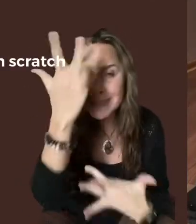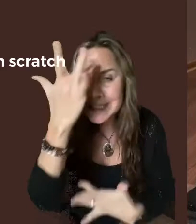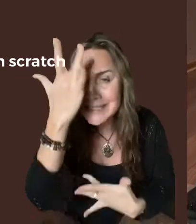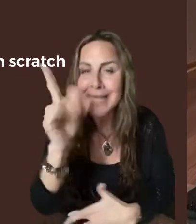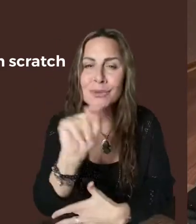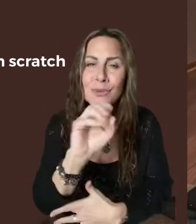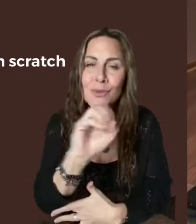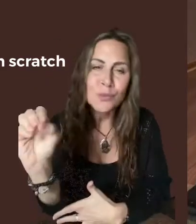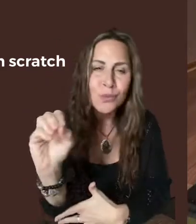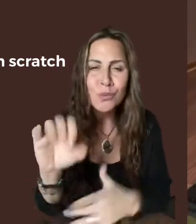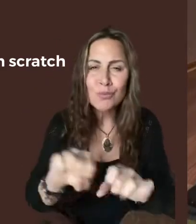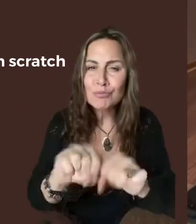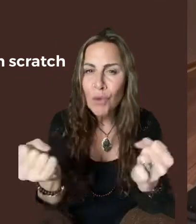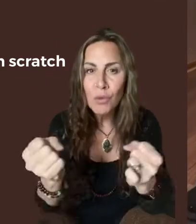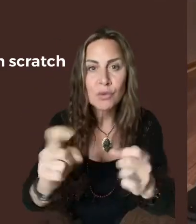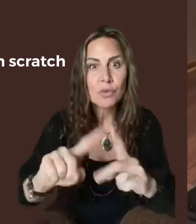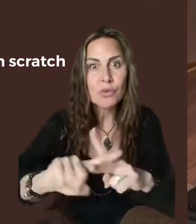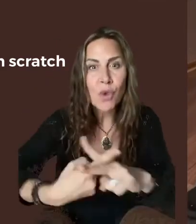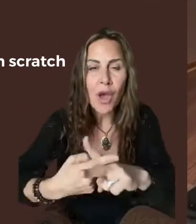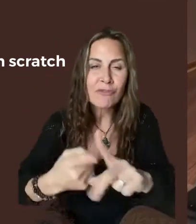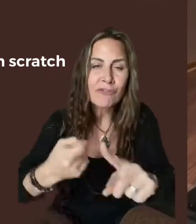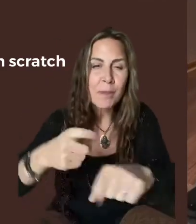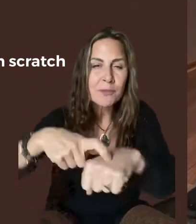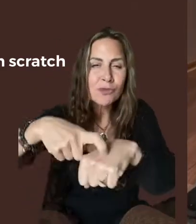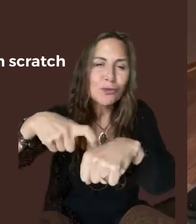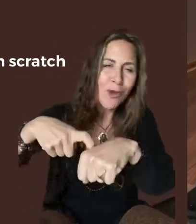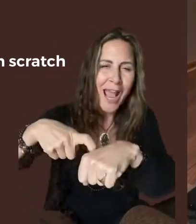to start from scratch once again. So